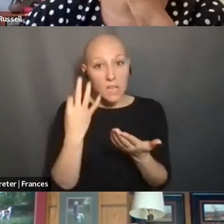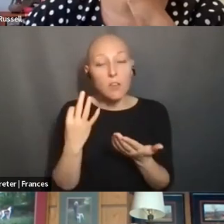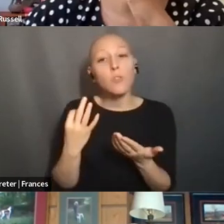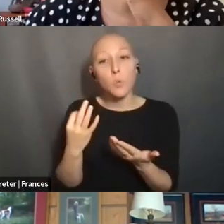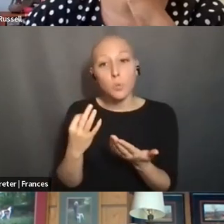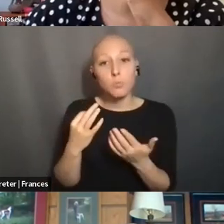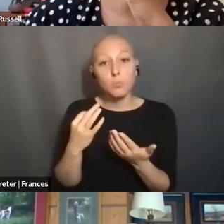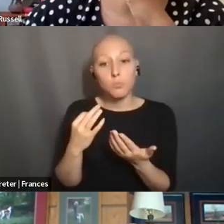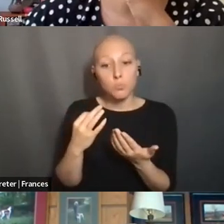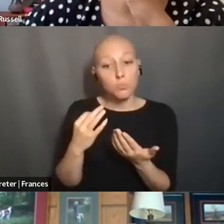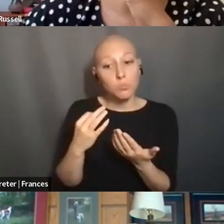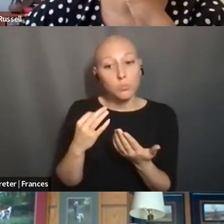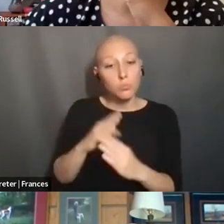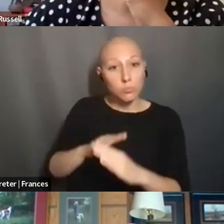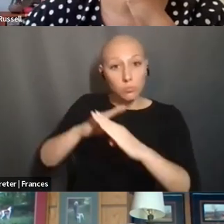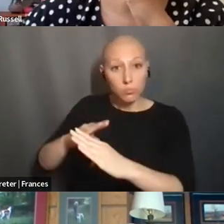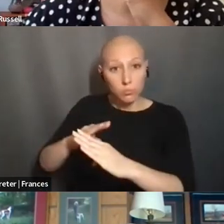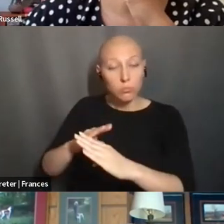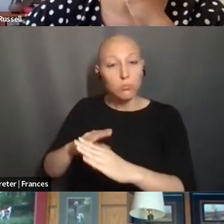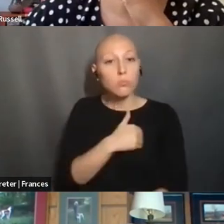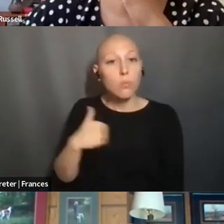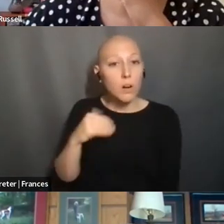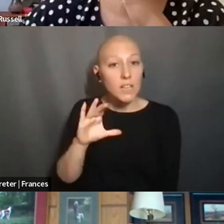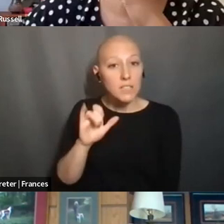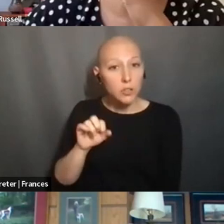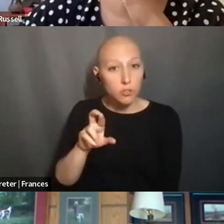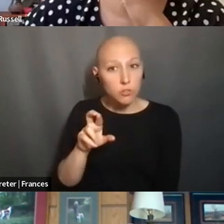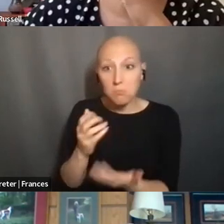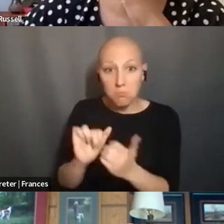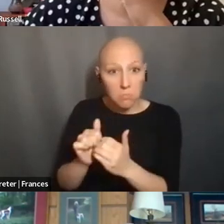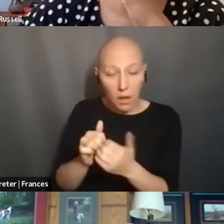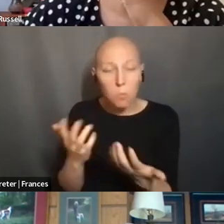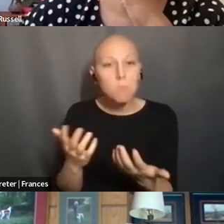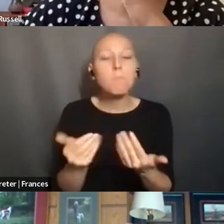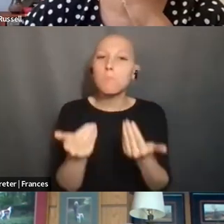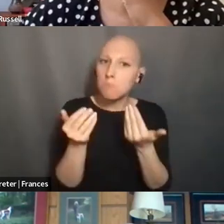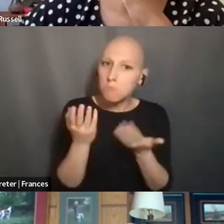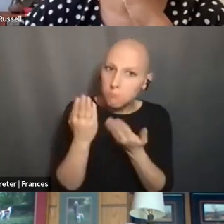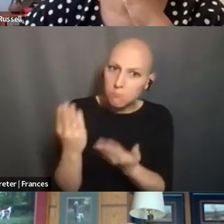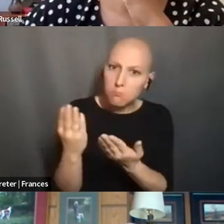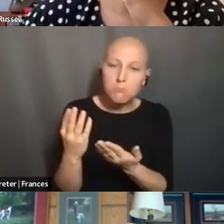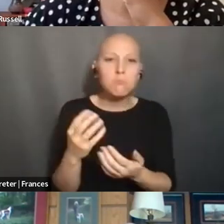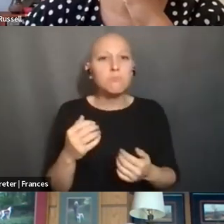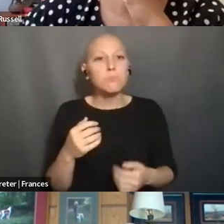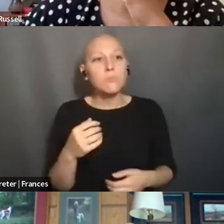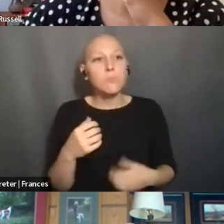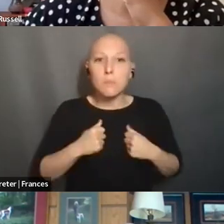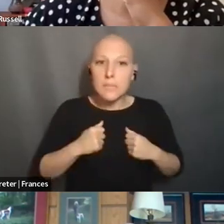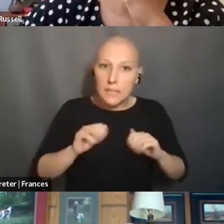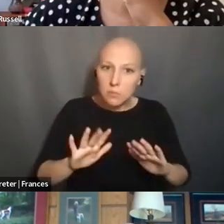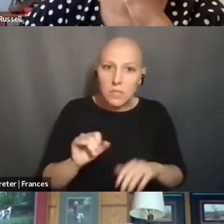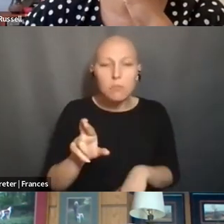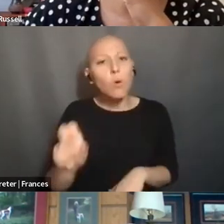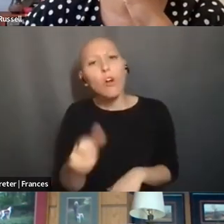breast cancer by pursuing a mastectomy or other types of interventions. So that's another way in which